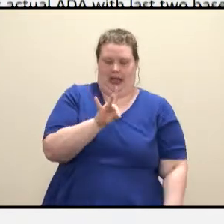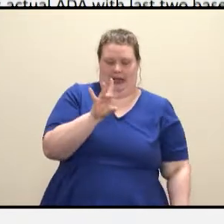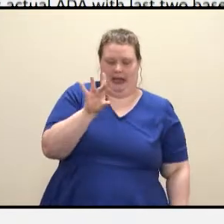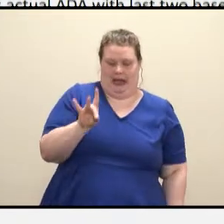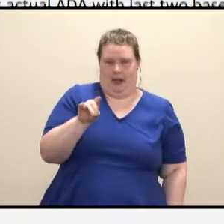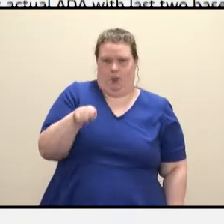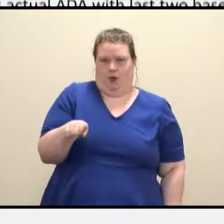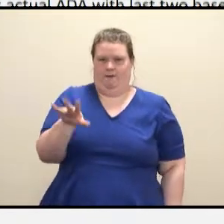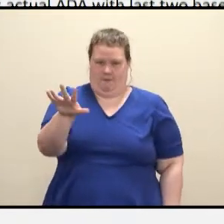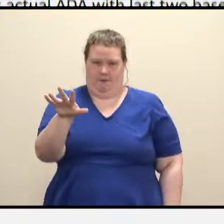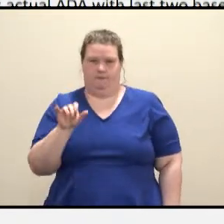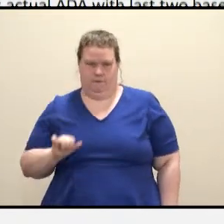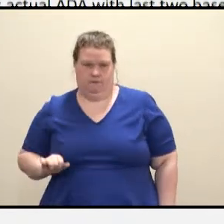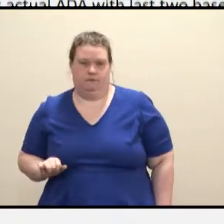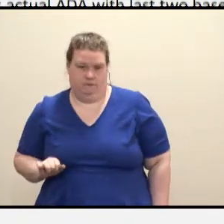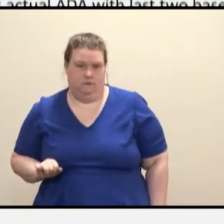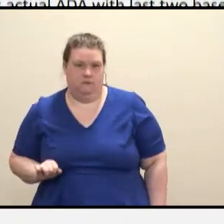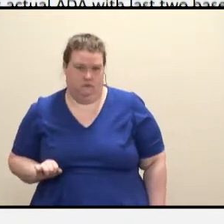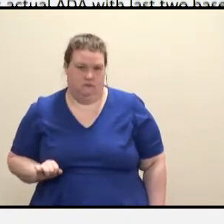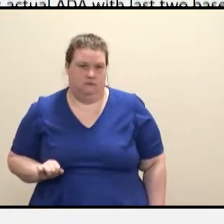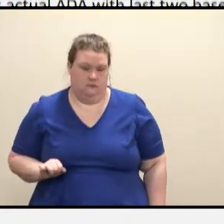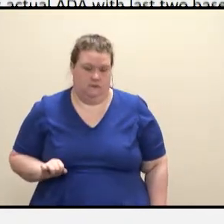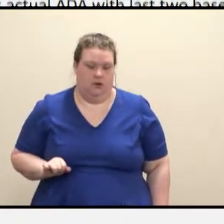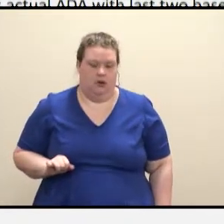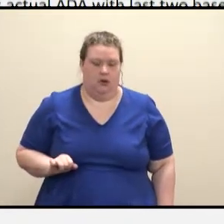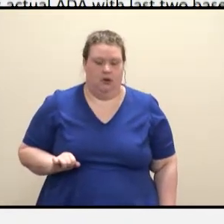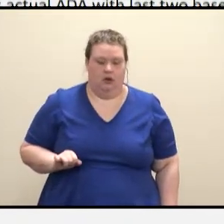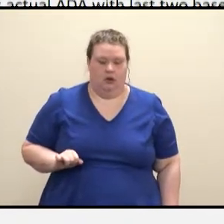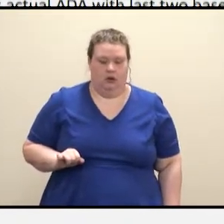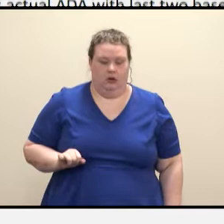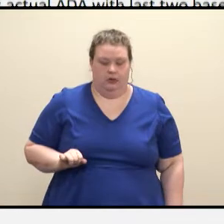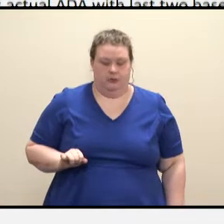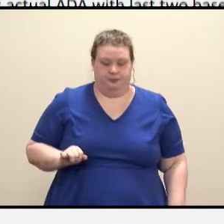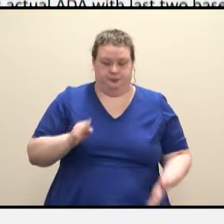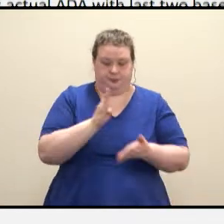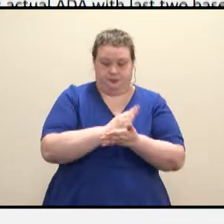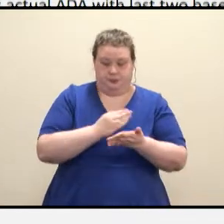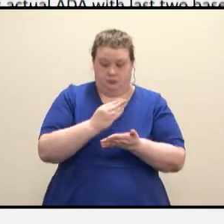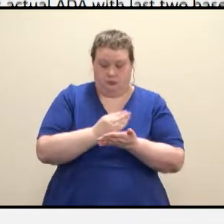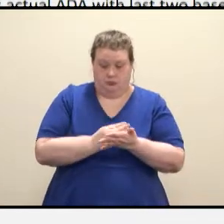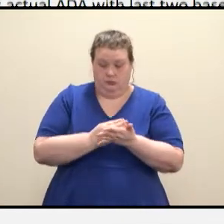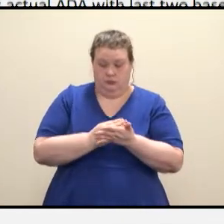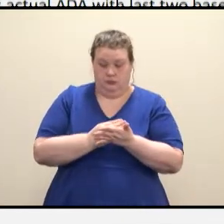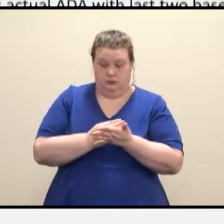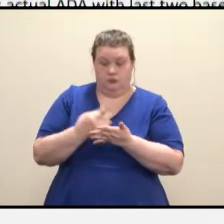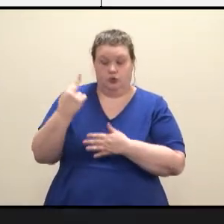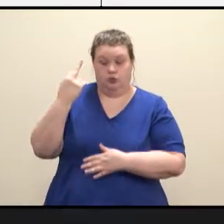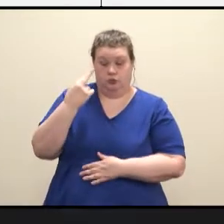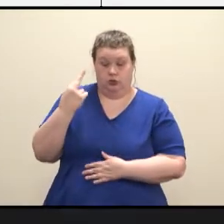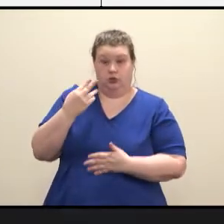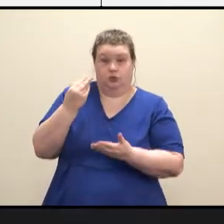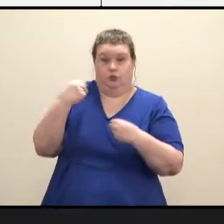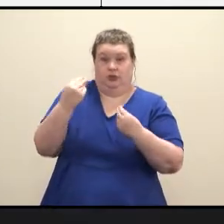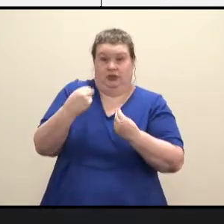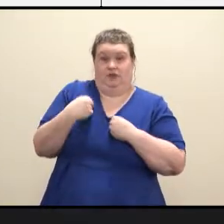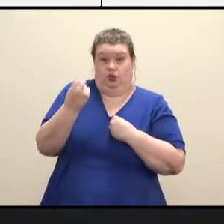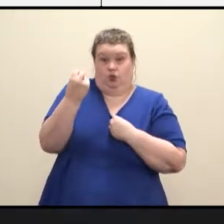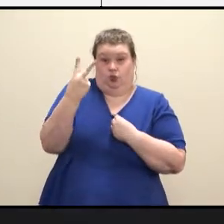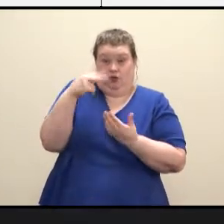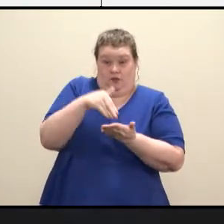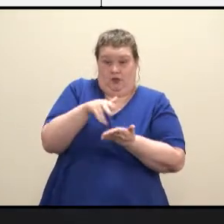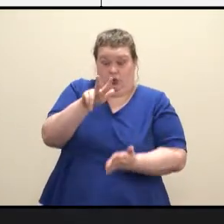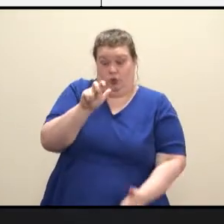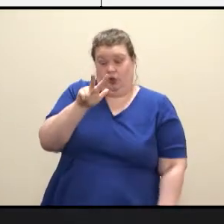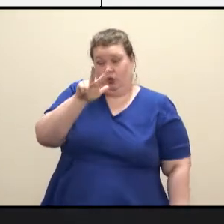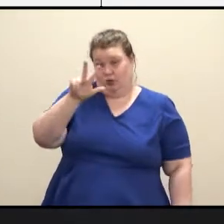using 88.5, which will give us ADA for budget purposes of 12,337. Now, this